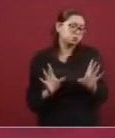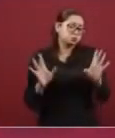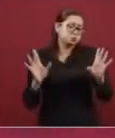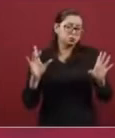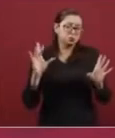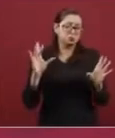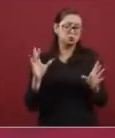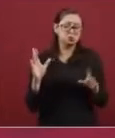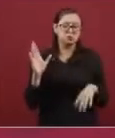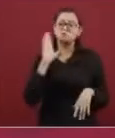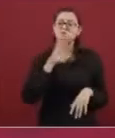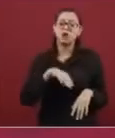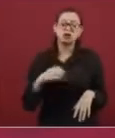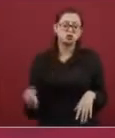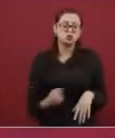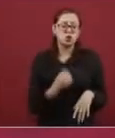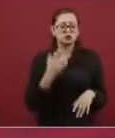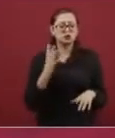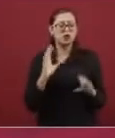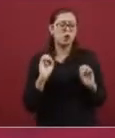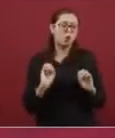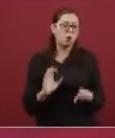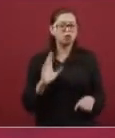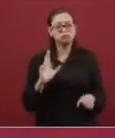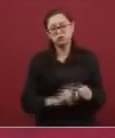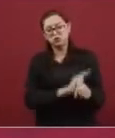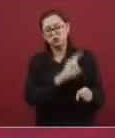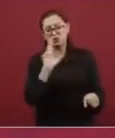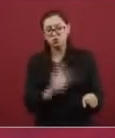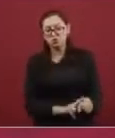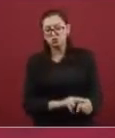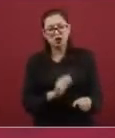fortuitous, normal,